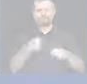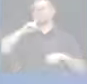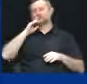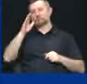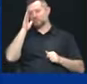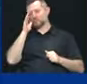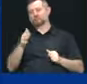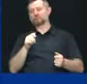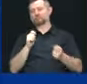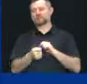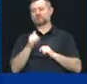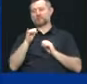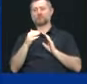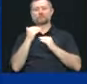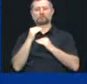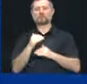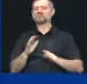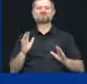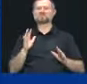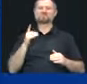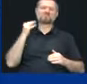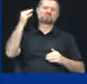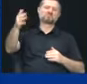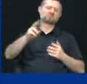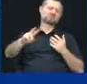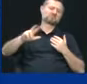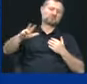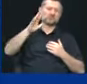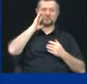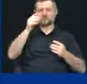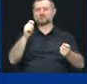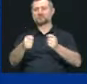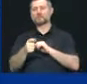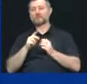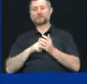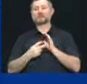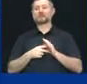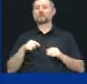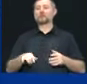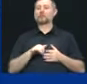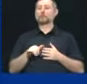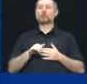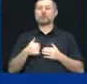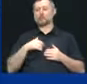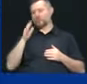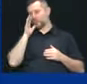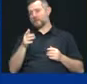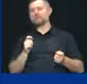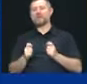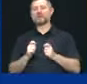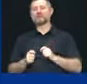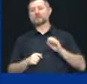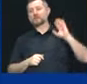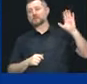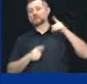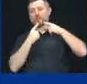In New York State, we're going to modify the CDC guidance